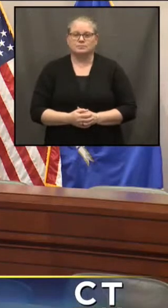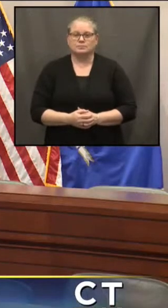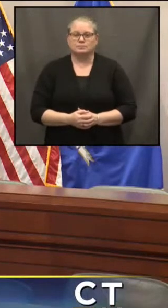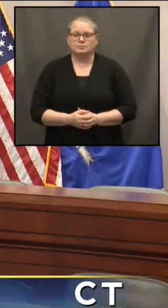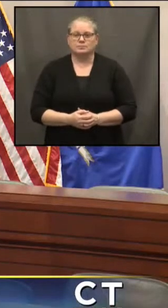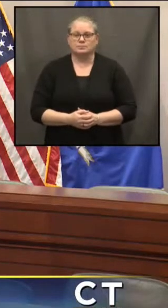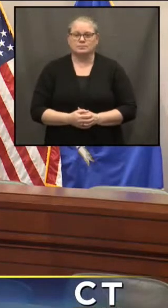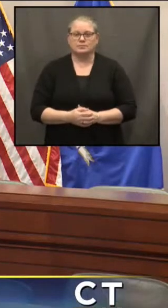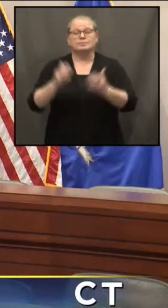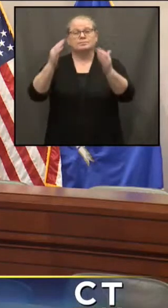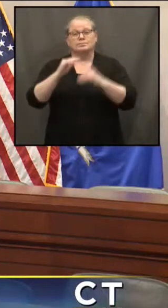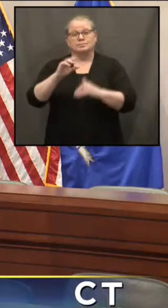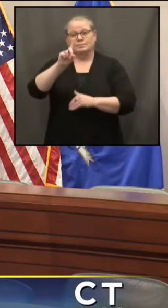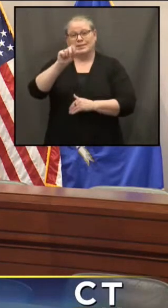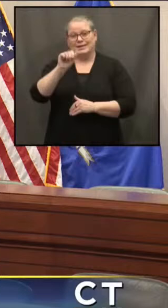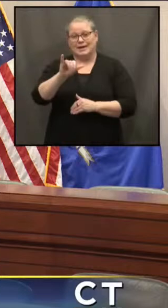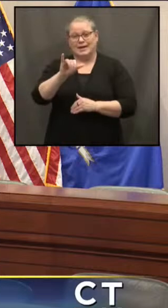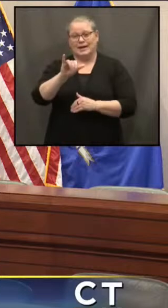The Day of New London.